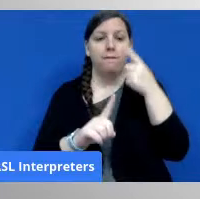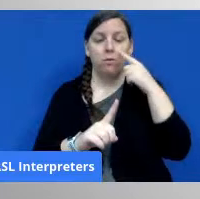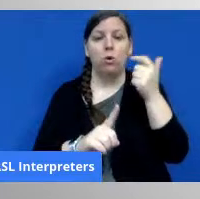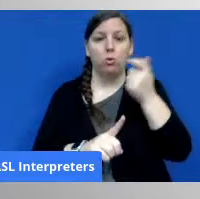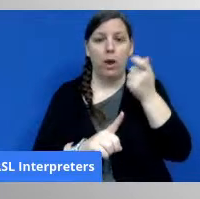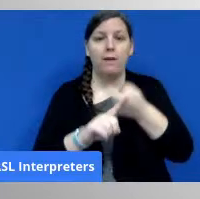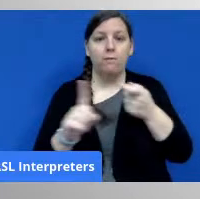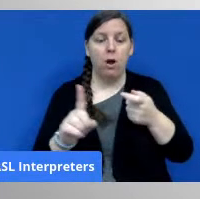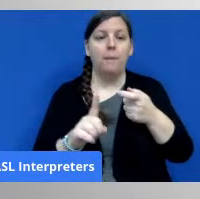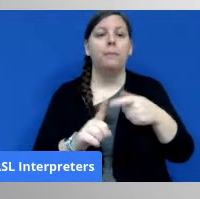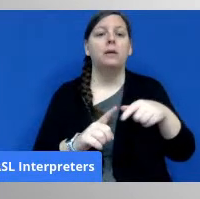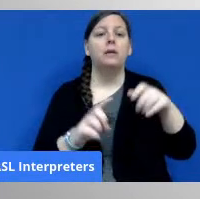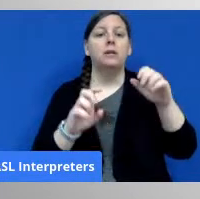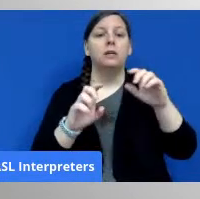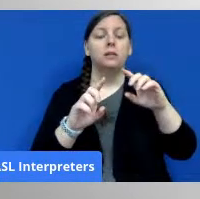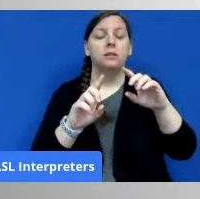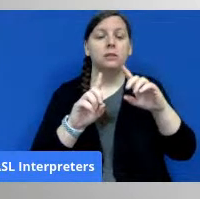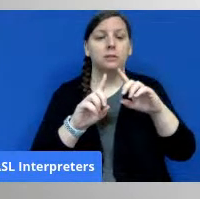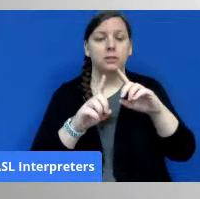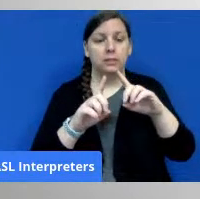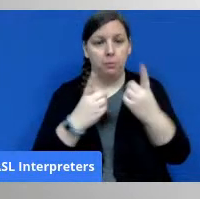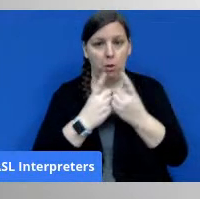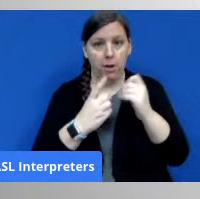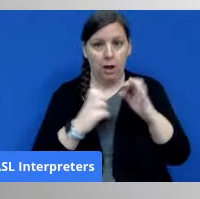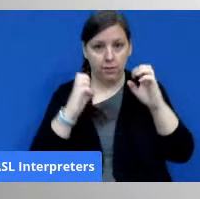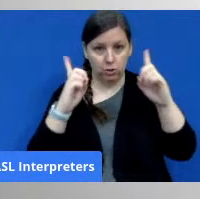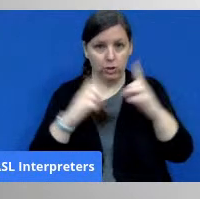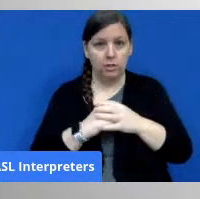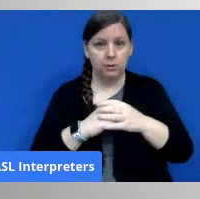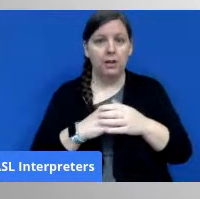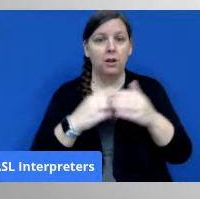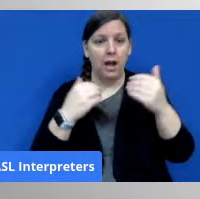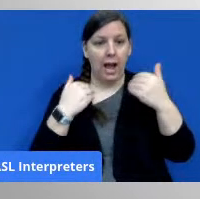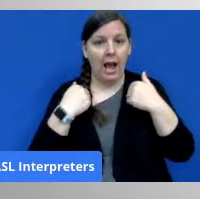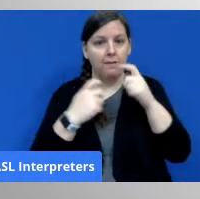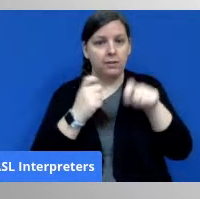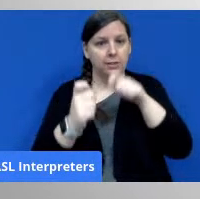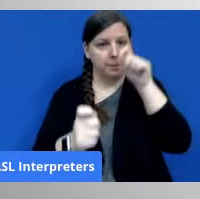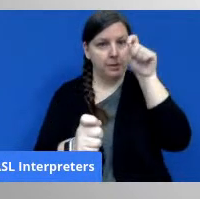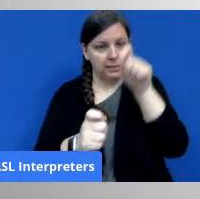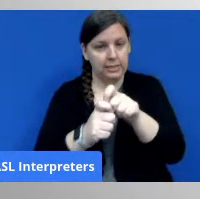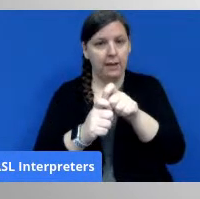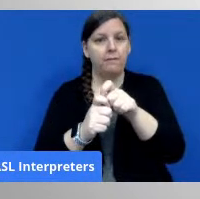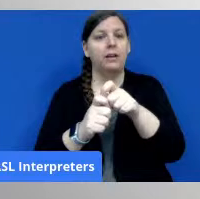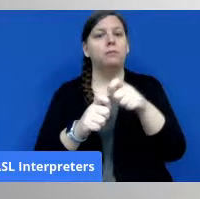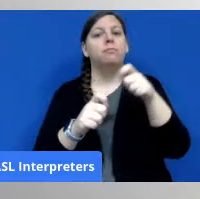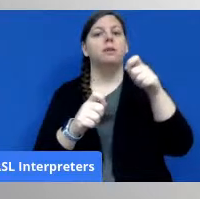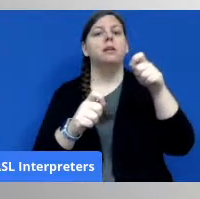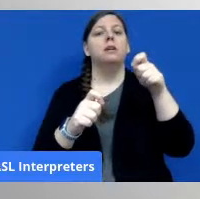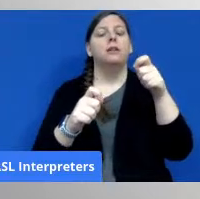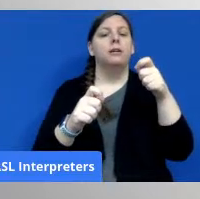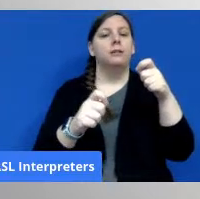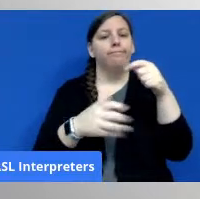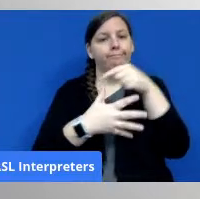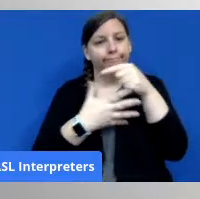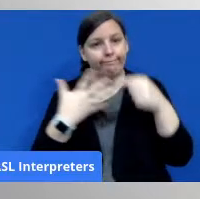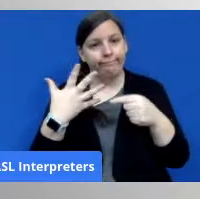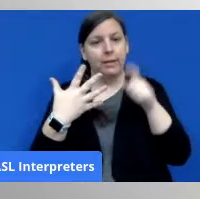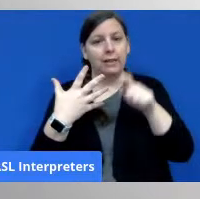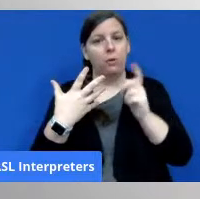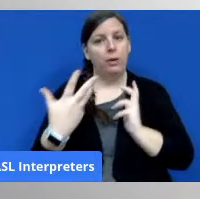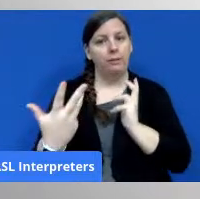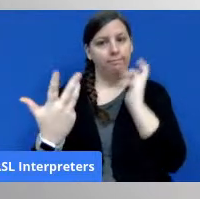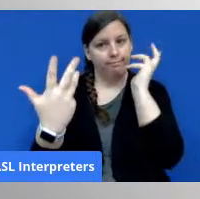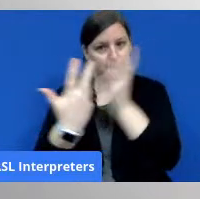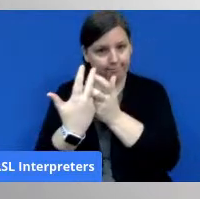specific parameters with pre-established goals and objectives that we must meet, which were written in the grant application. It's